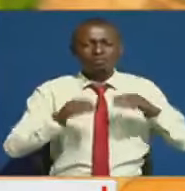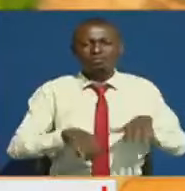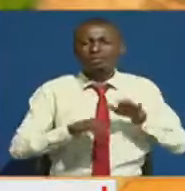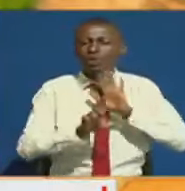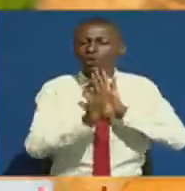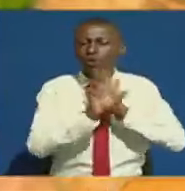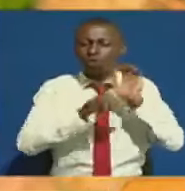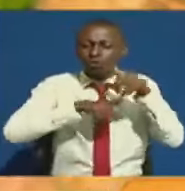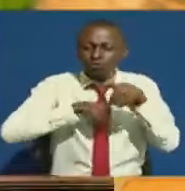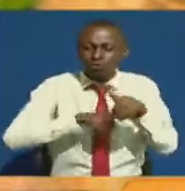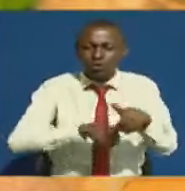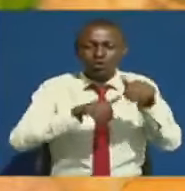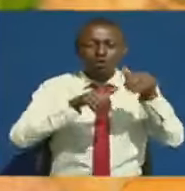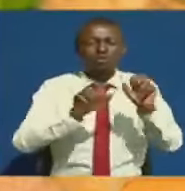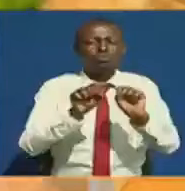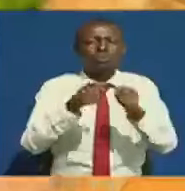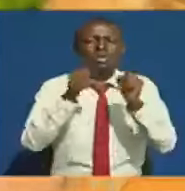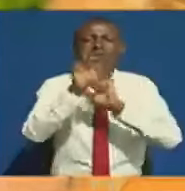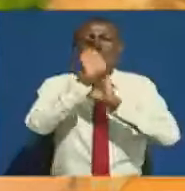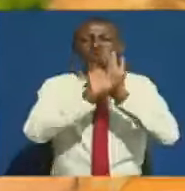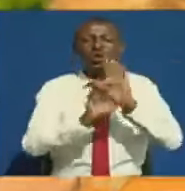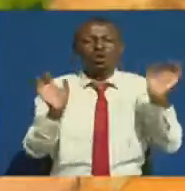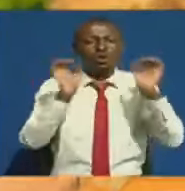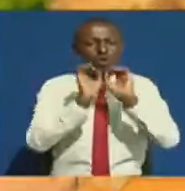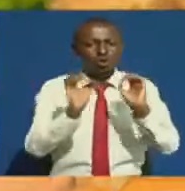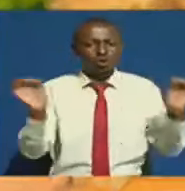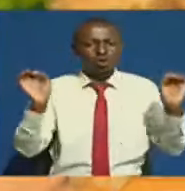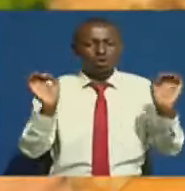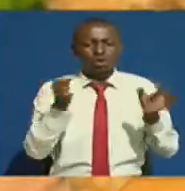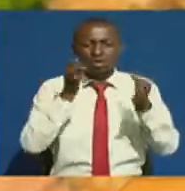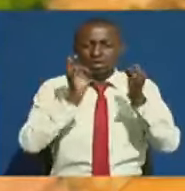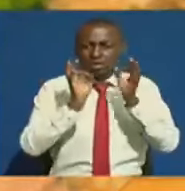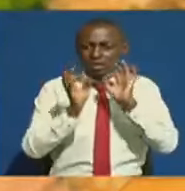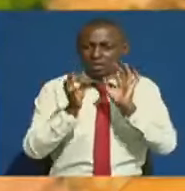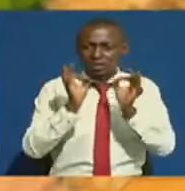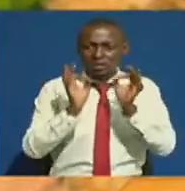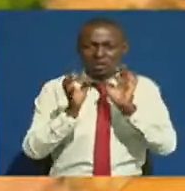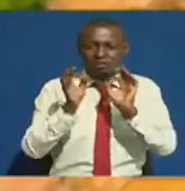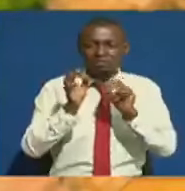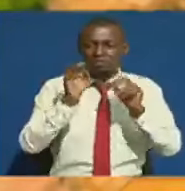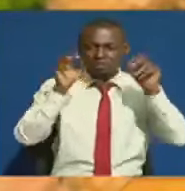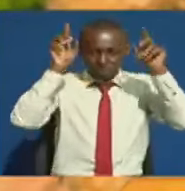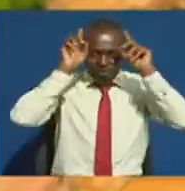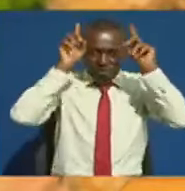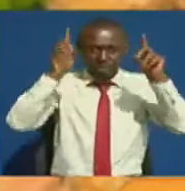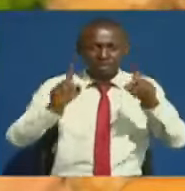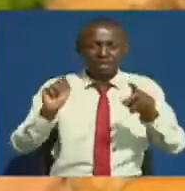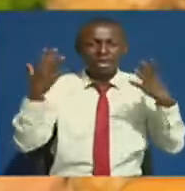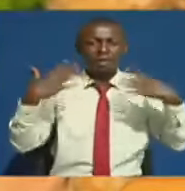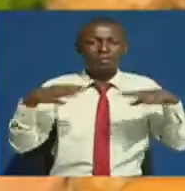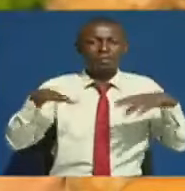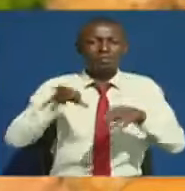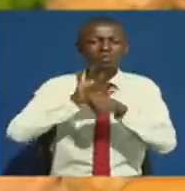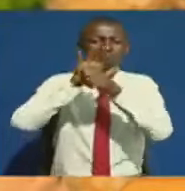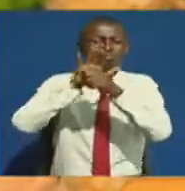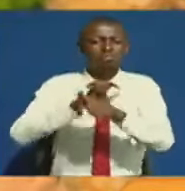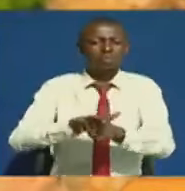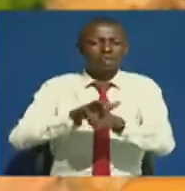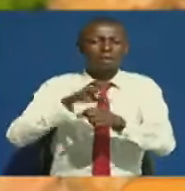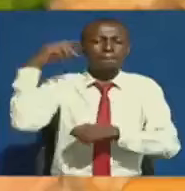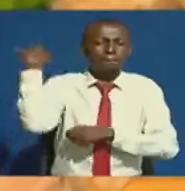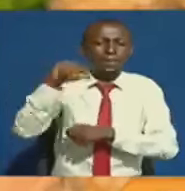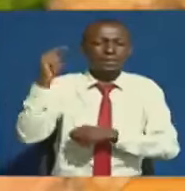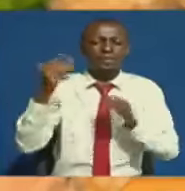go against that constitution. Therefore, if Bungei decides to harass Kenyans, to fight Kenyans, to beat Kenyans, we